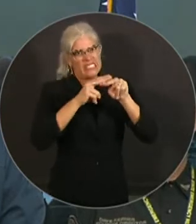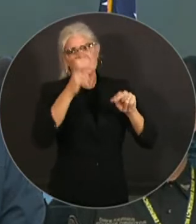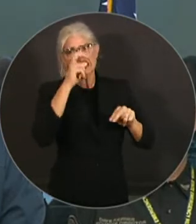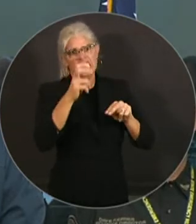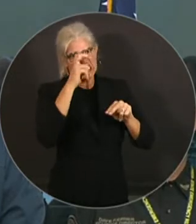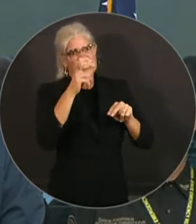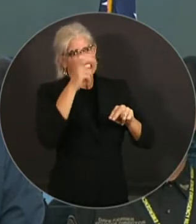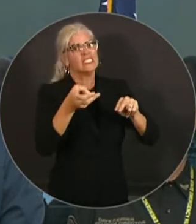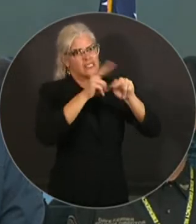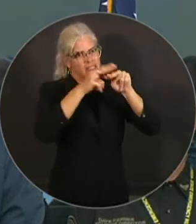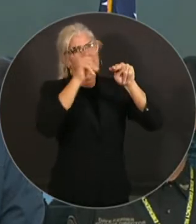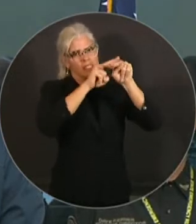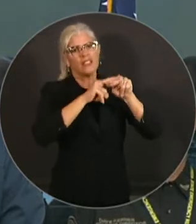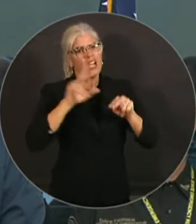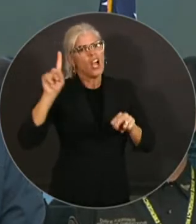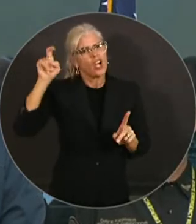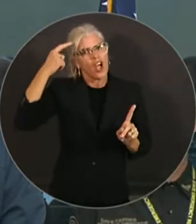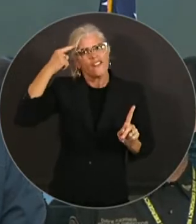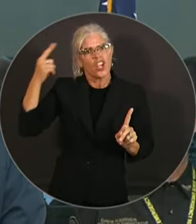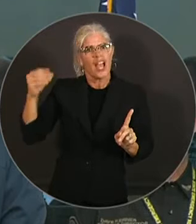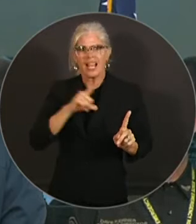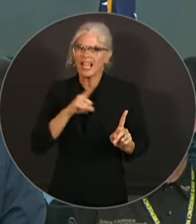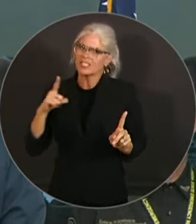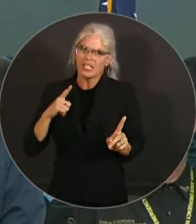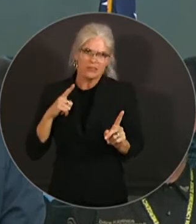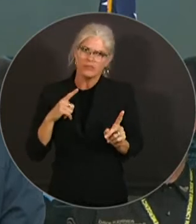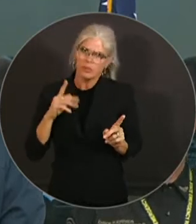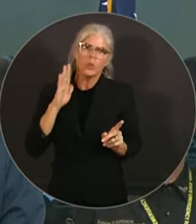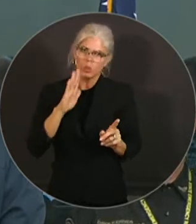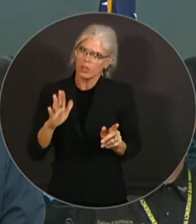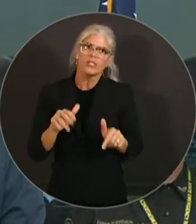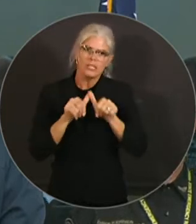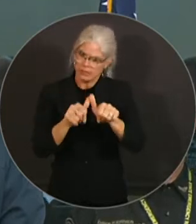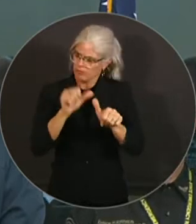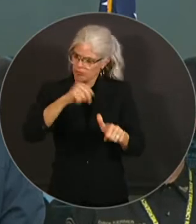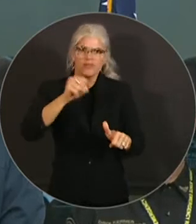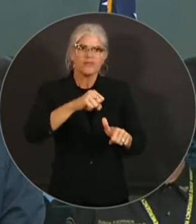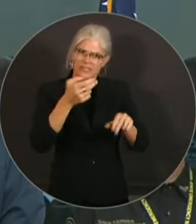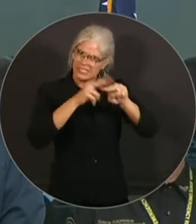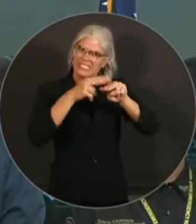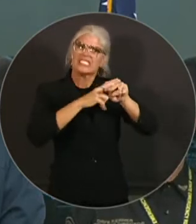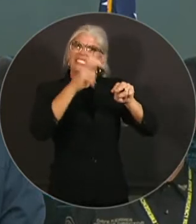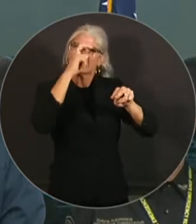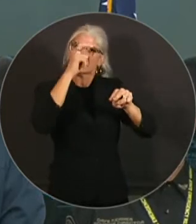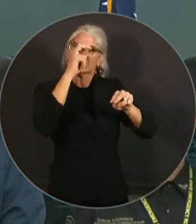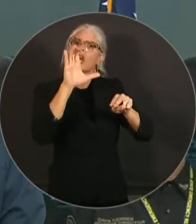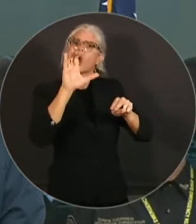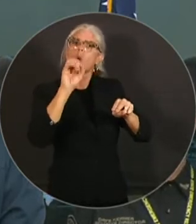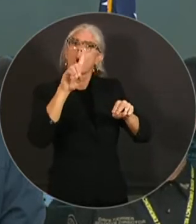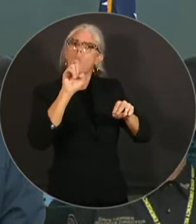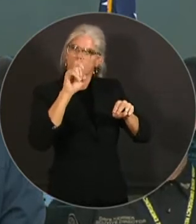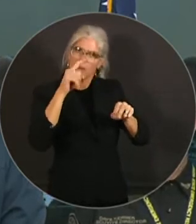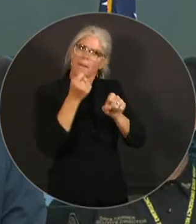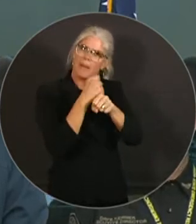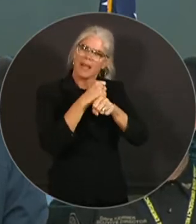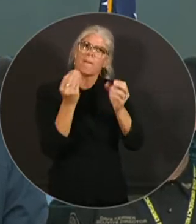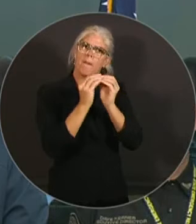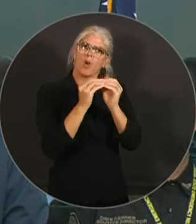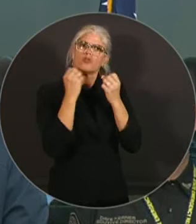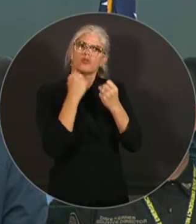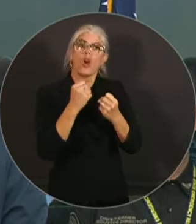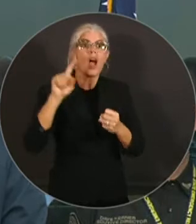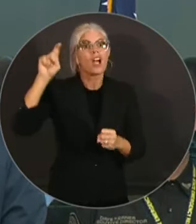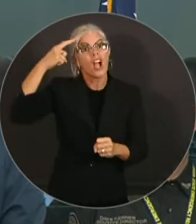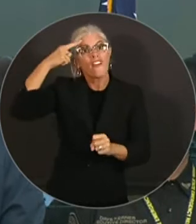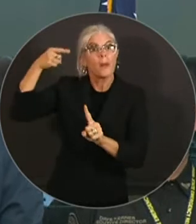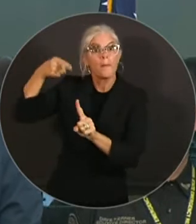the governor and the legislature will continue to lead the way in that building code. But again, to the governor's point, where we see